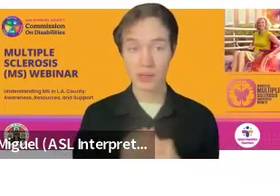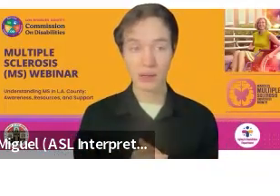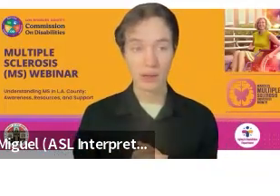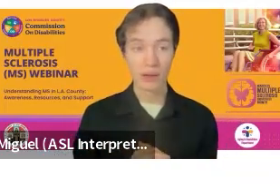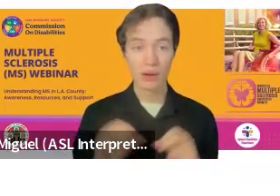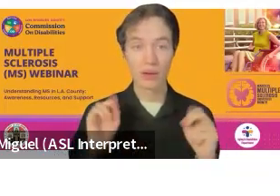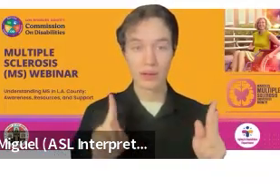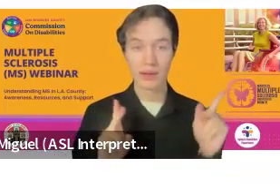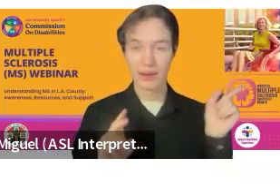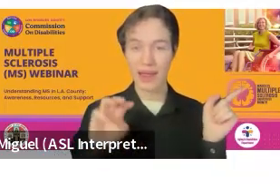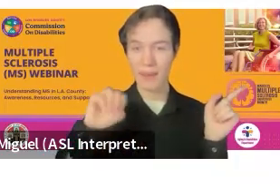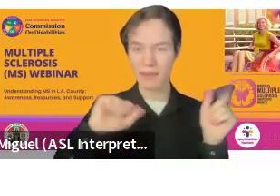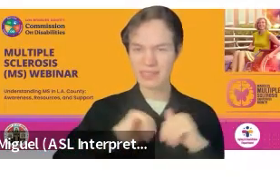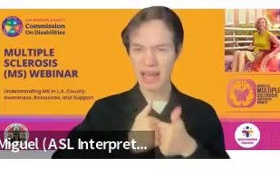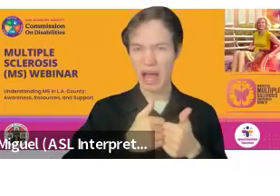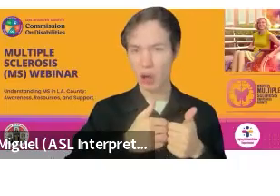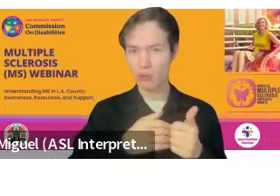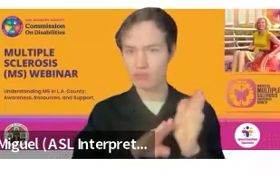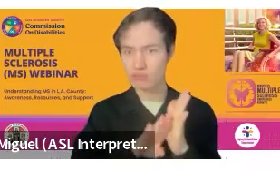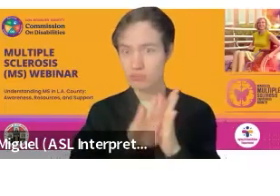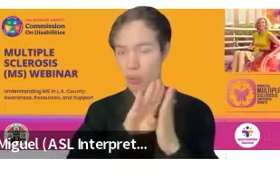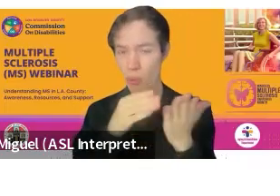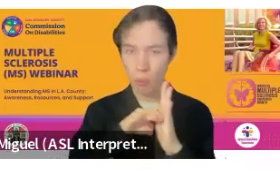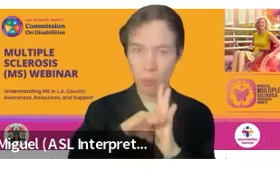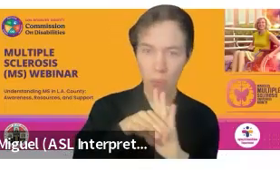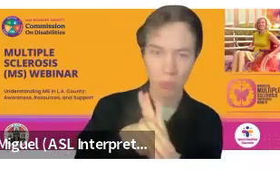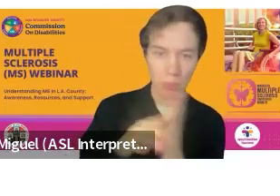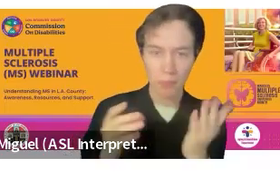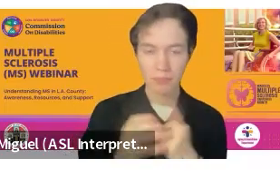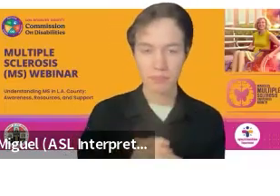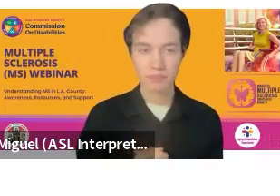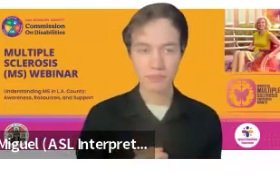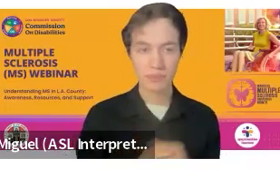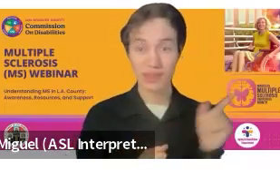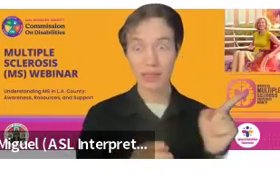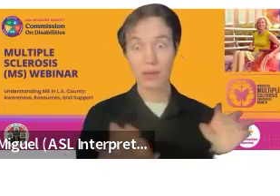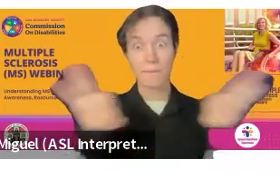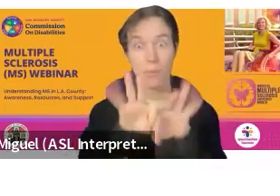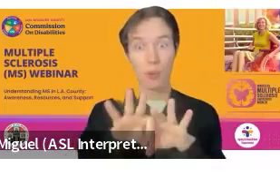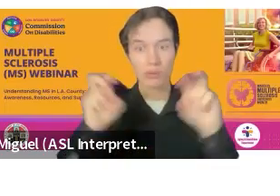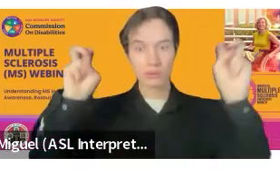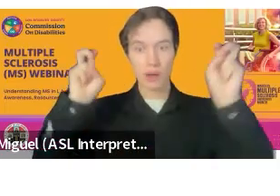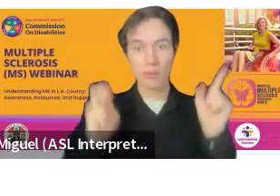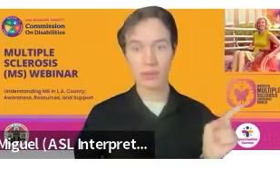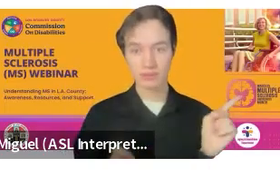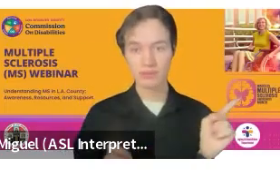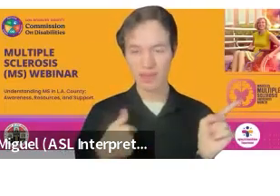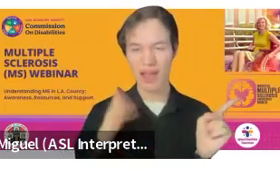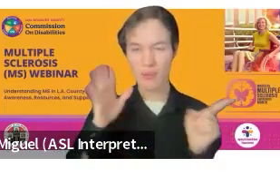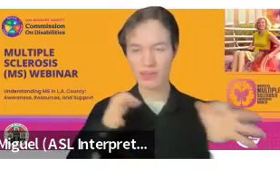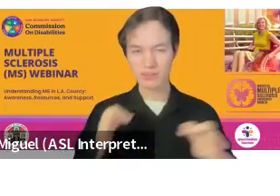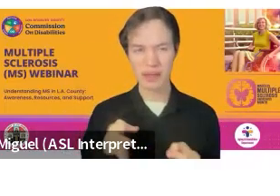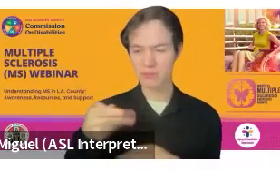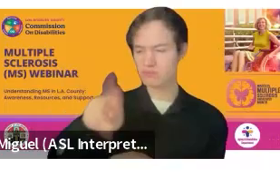so progression in MS. So this is a really important topic. And to explain what progression